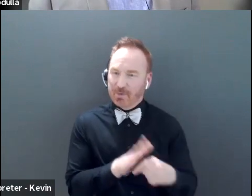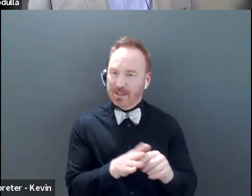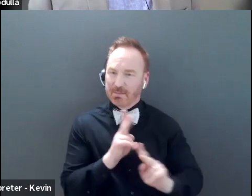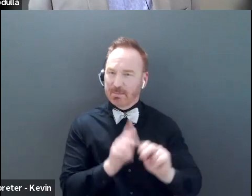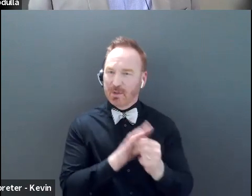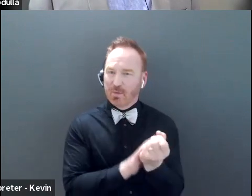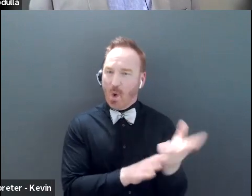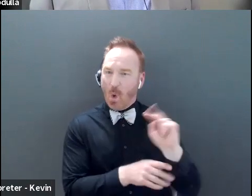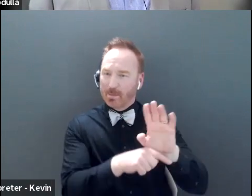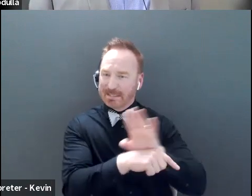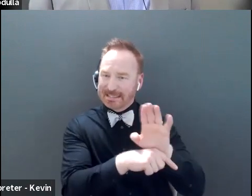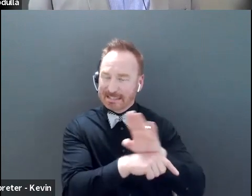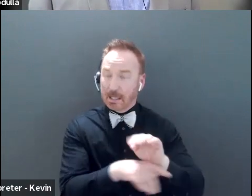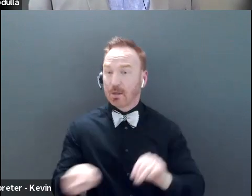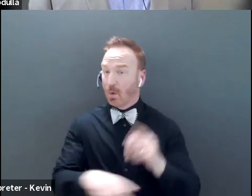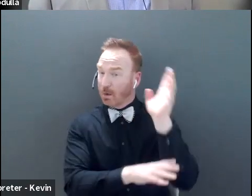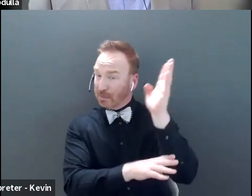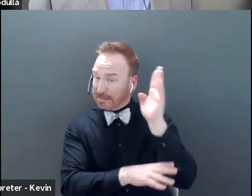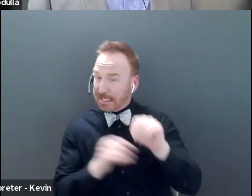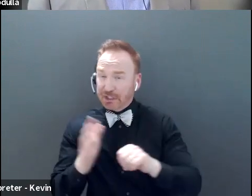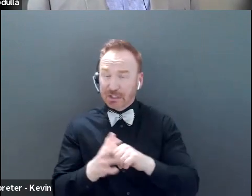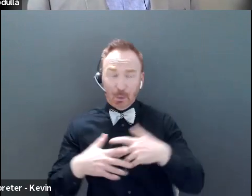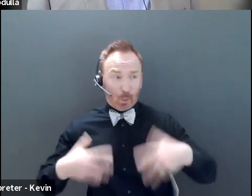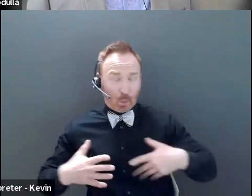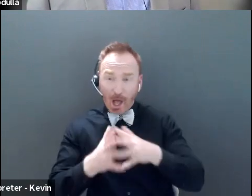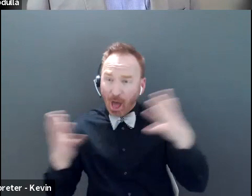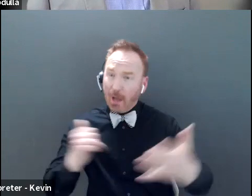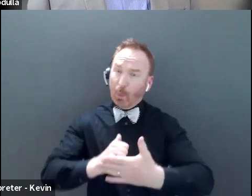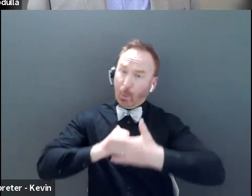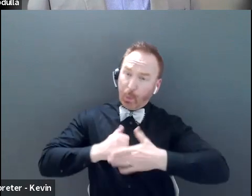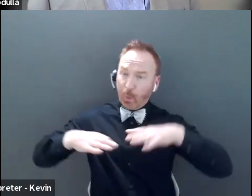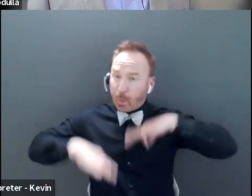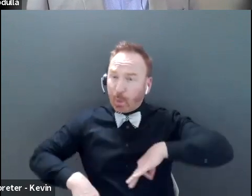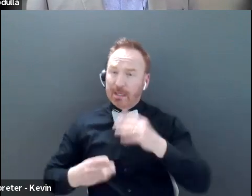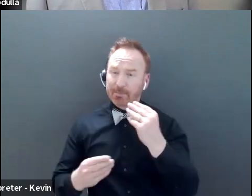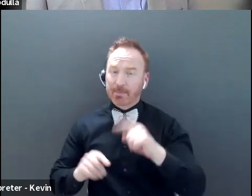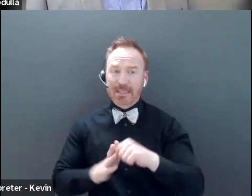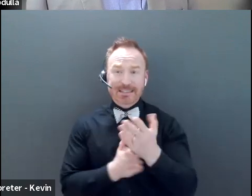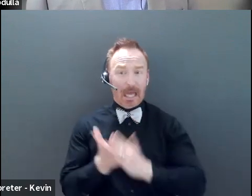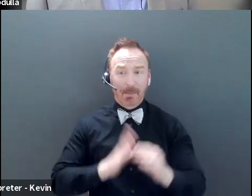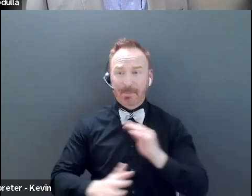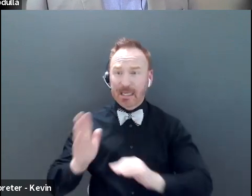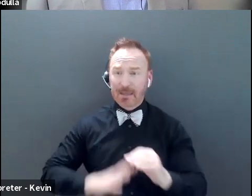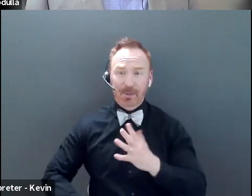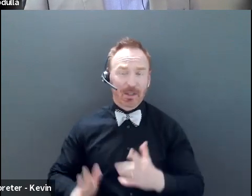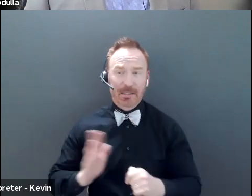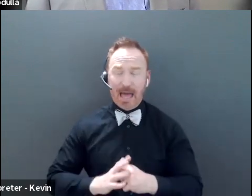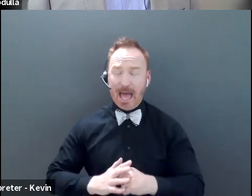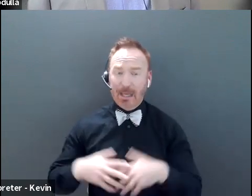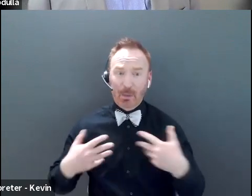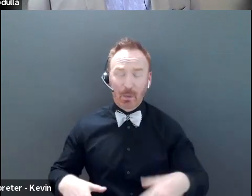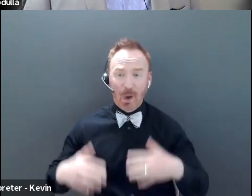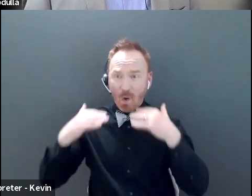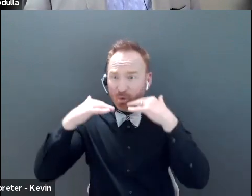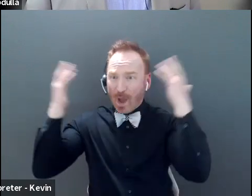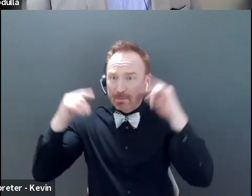loaded with a lot of helpful information for somebody maybe feeling a little bit overwhelmed on where to take their first step, if maybe they're an